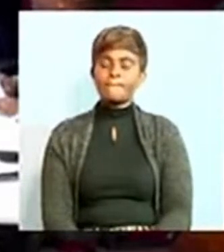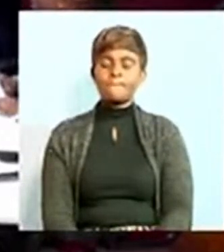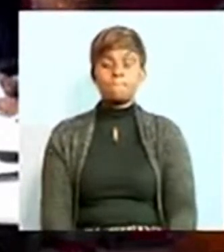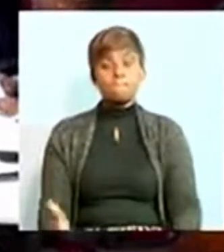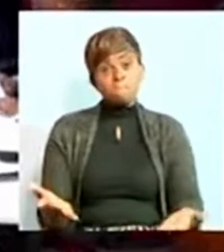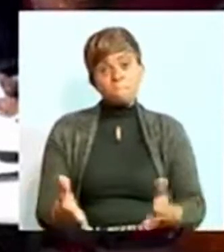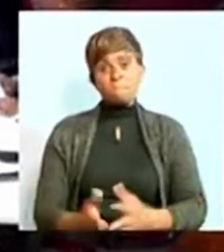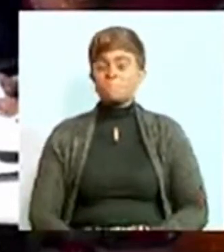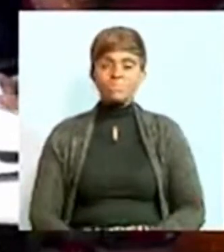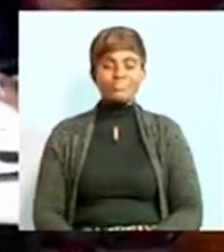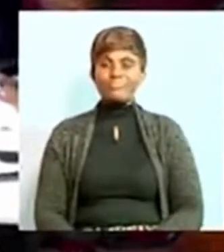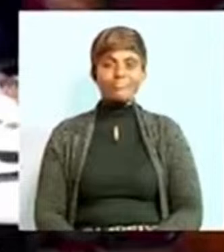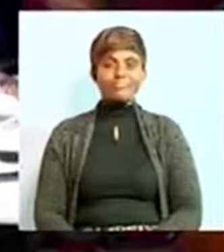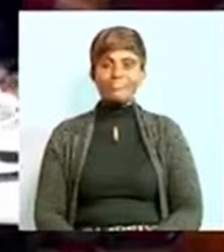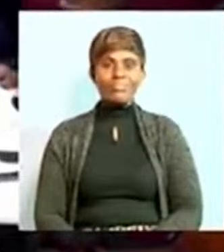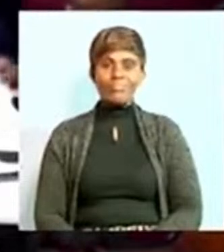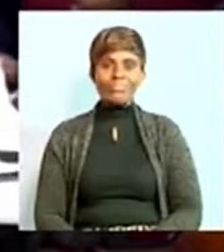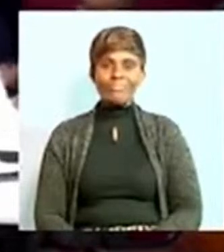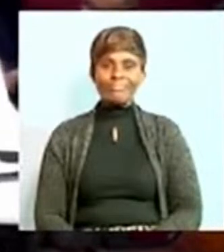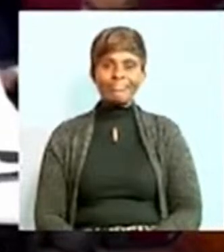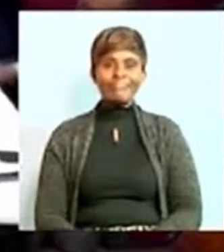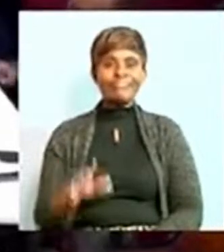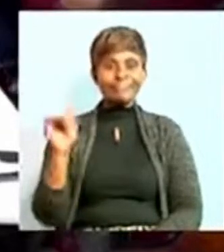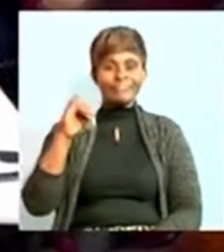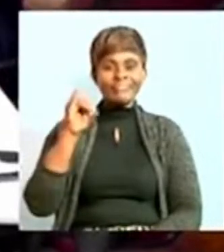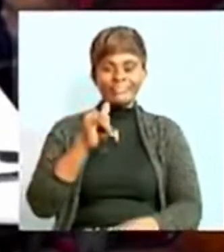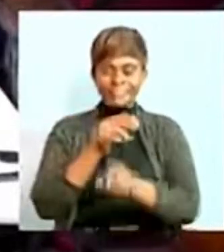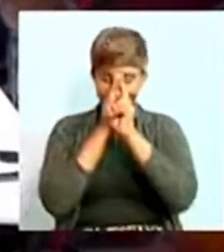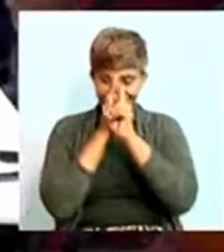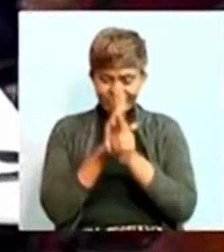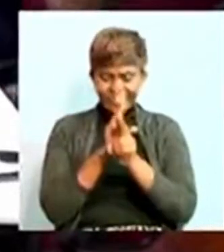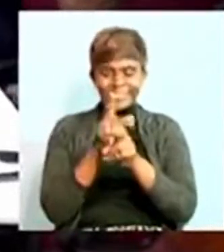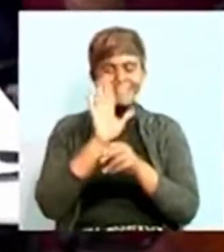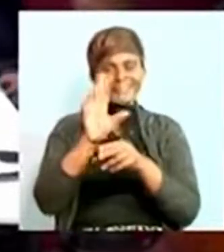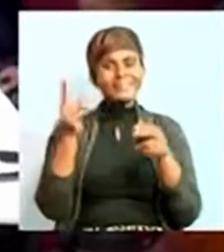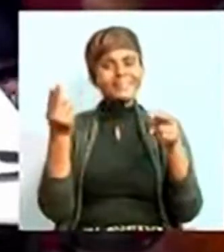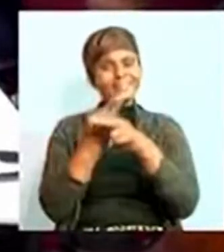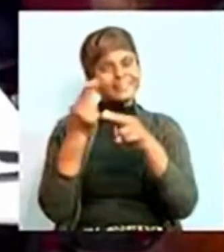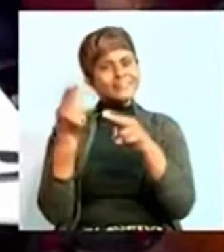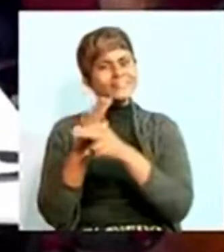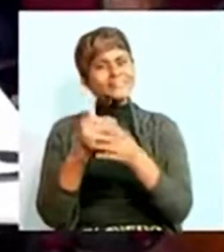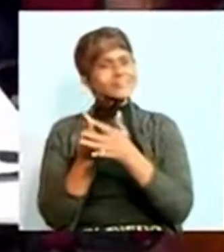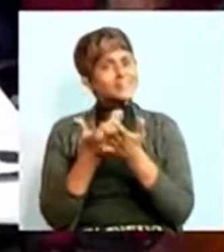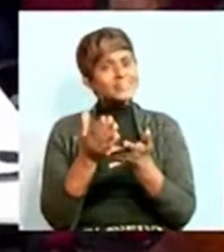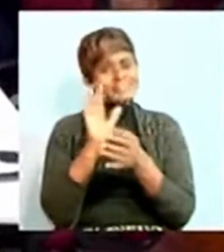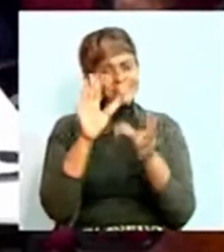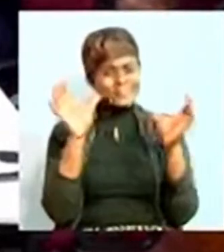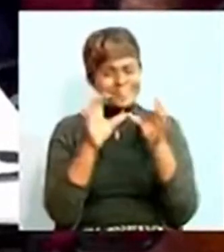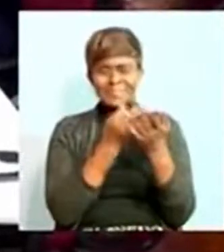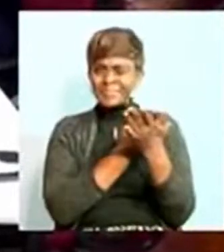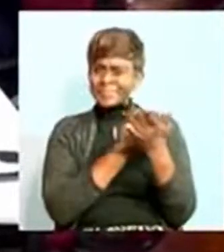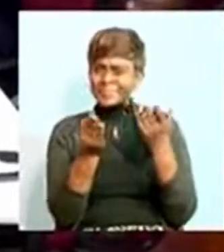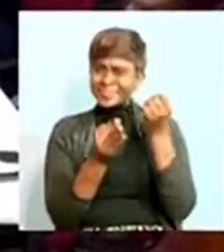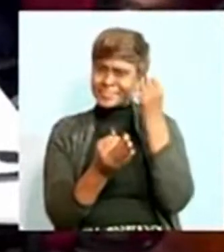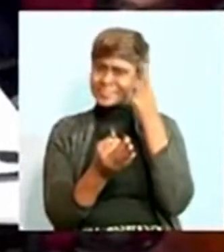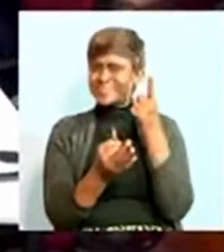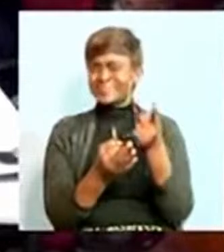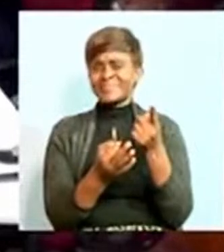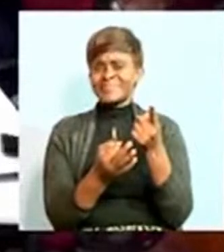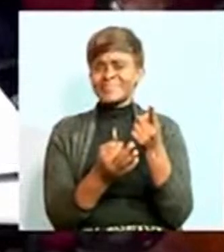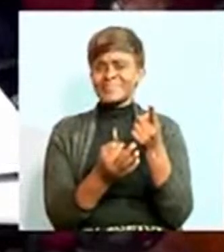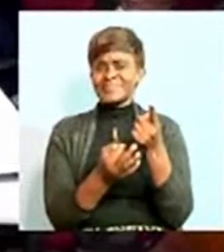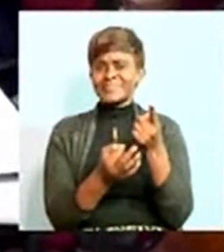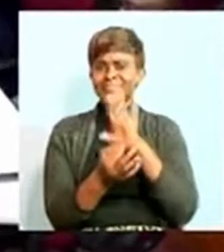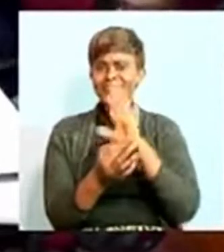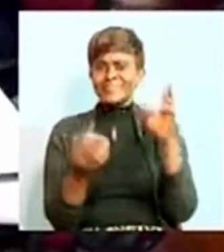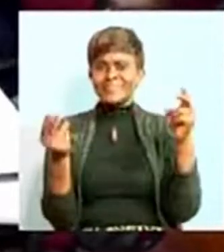Anyway. Yes, Honorable Moyen. So how is your calculation? Because your committee is failing to understand